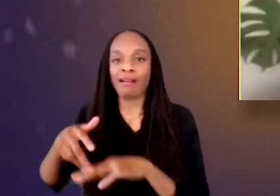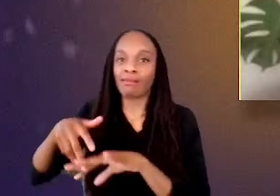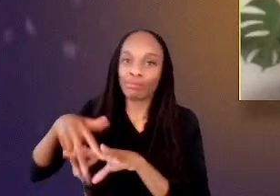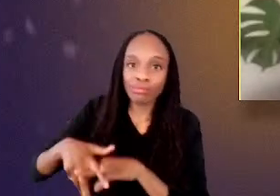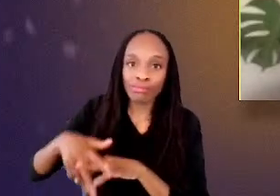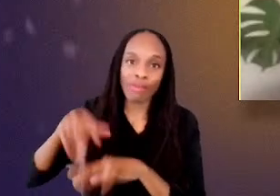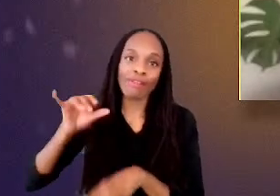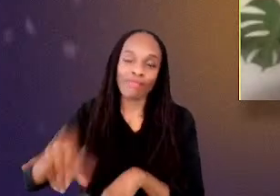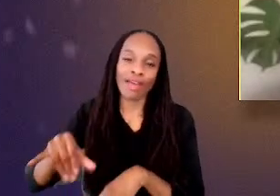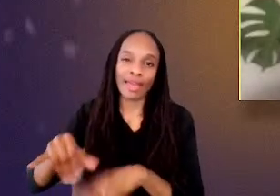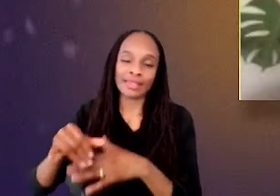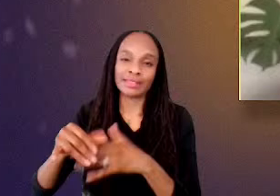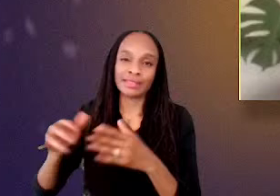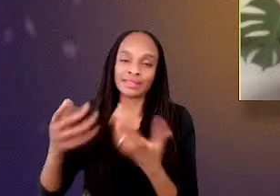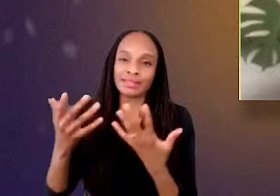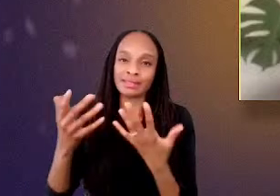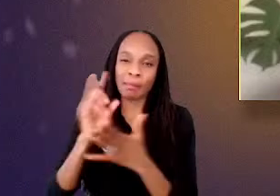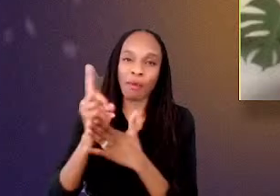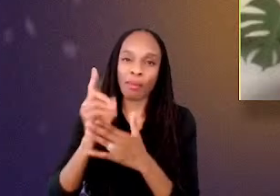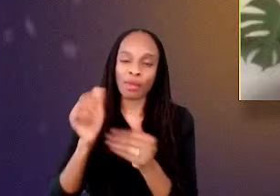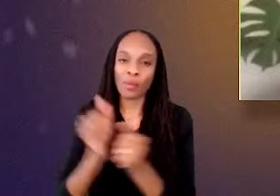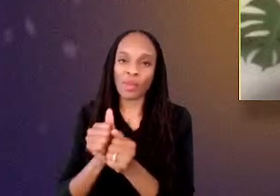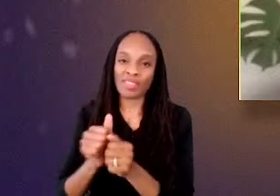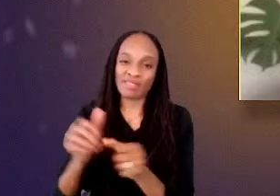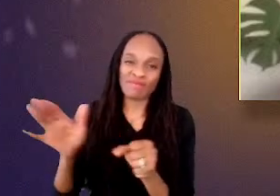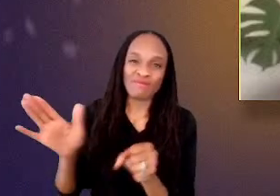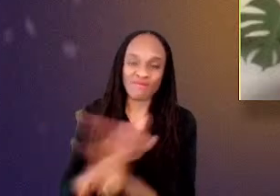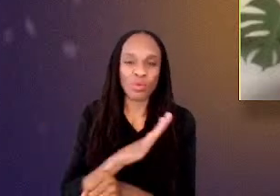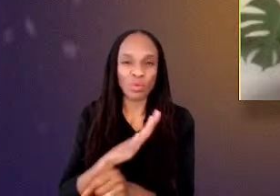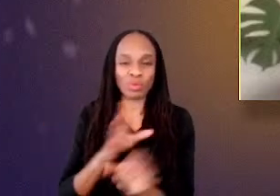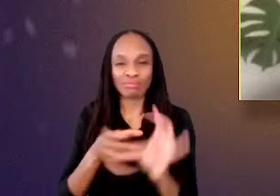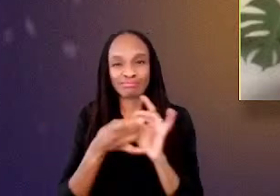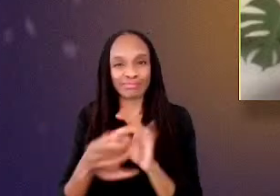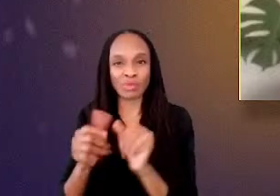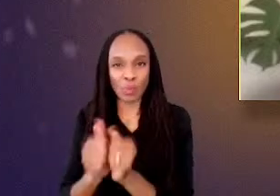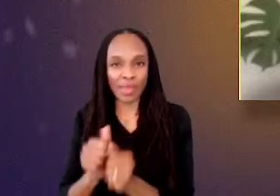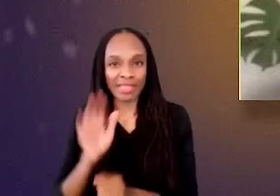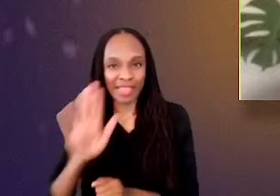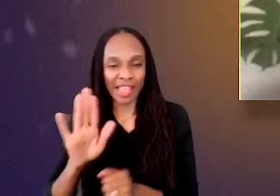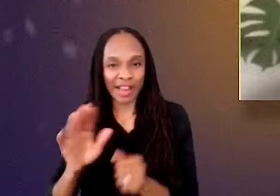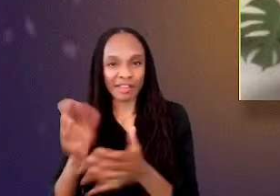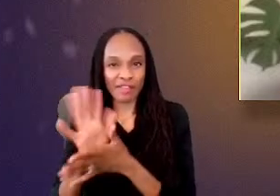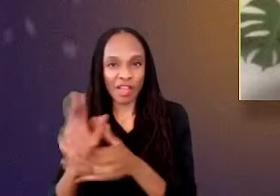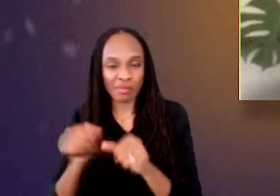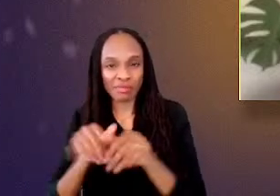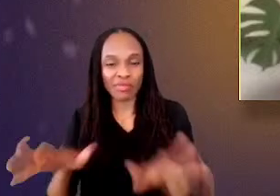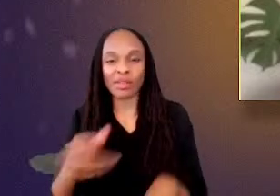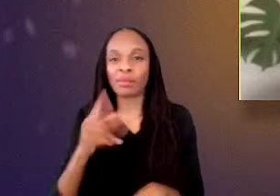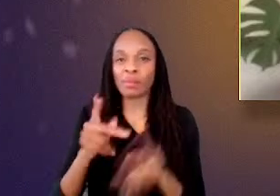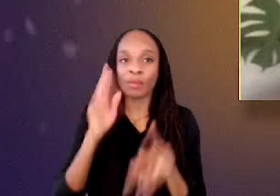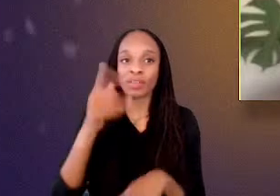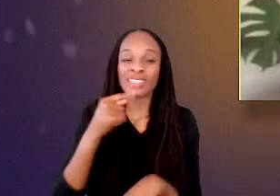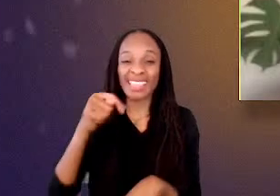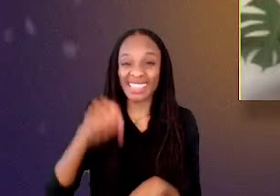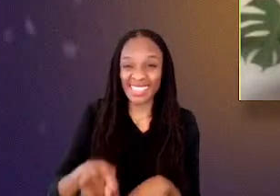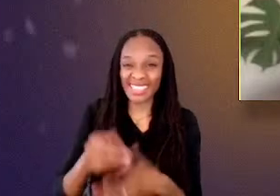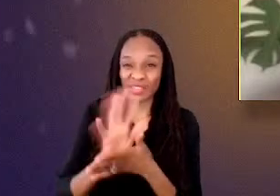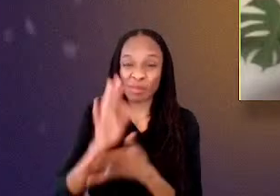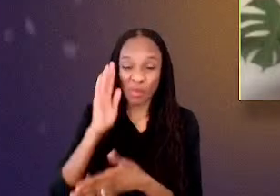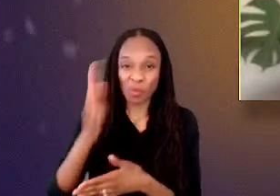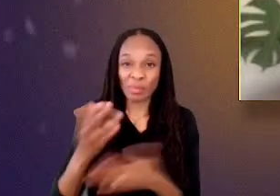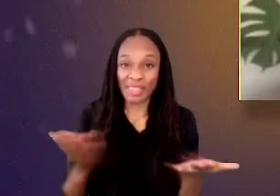the value of their film's release. I think it's difficult to say to someone, you know, this film's going to be in festivals for a year or maybe